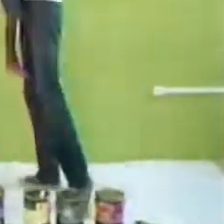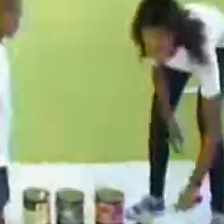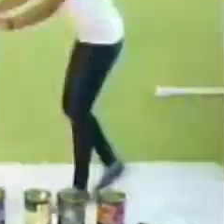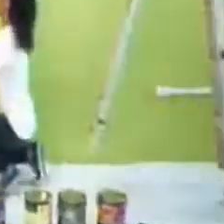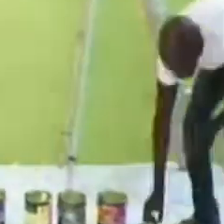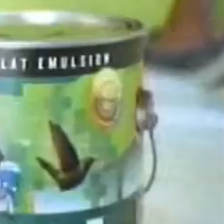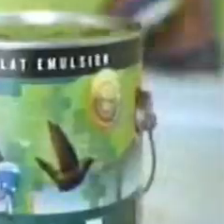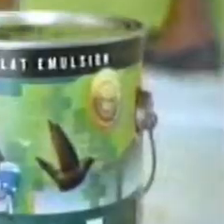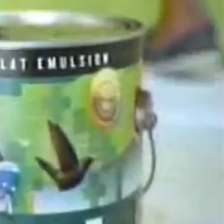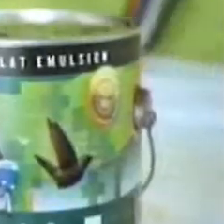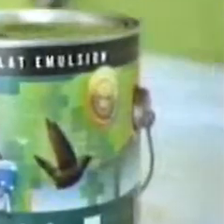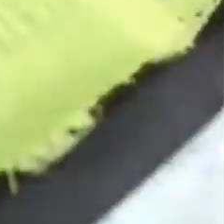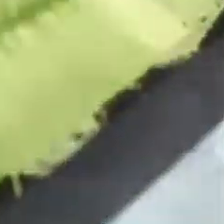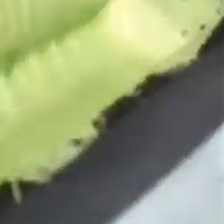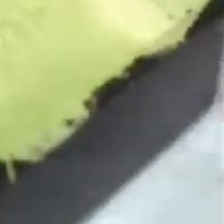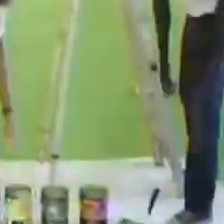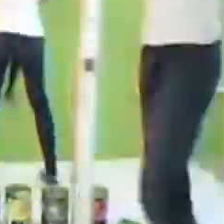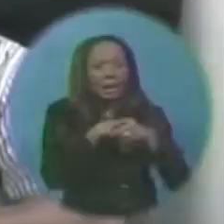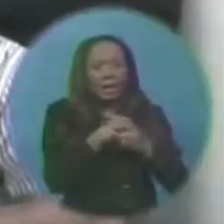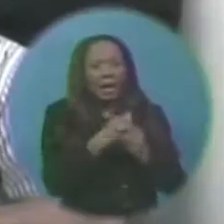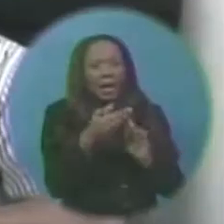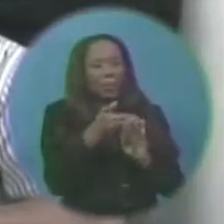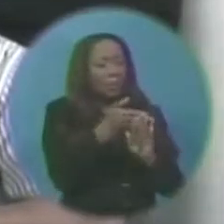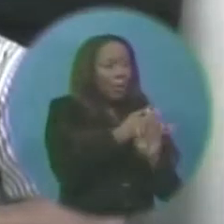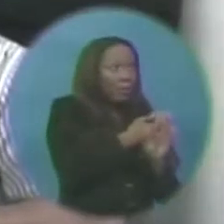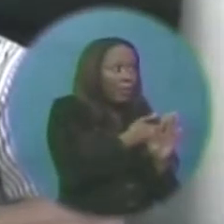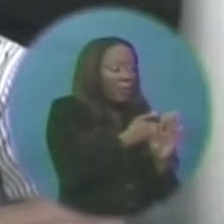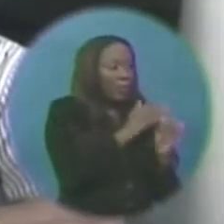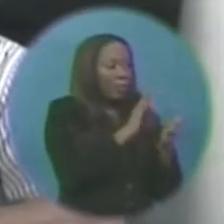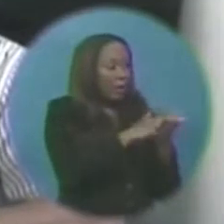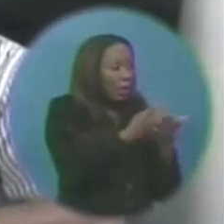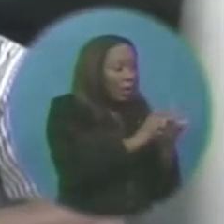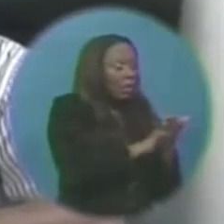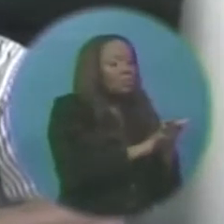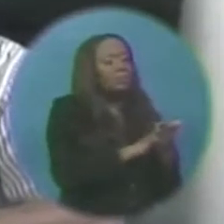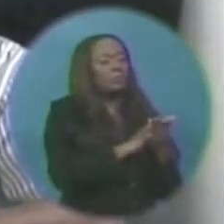It's your favorite time of year again when everyone is cooking food,